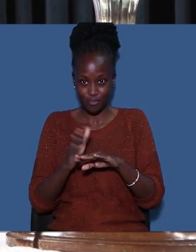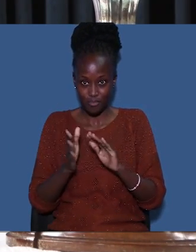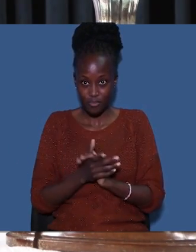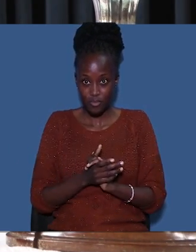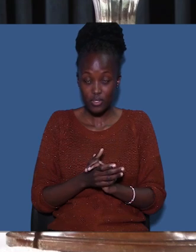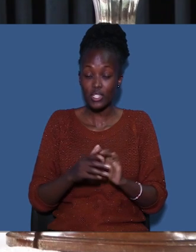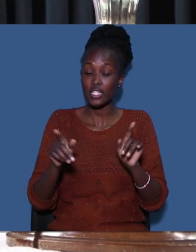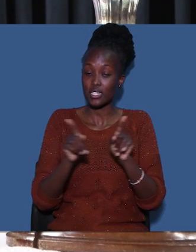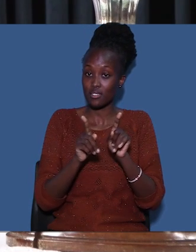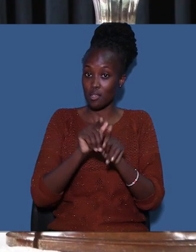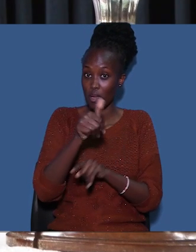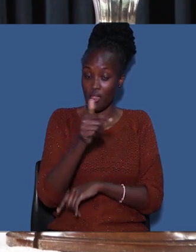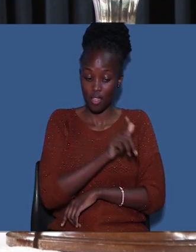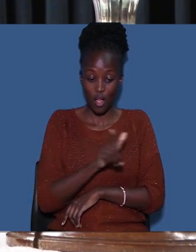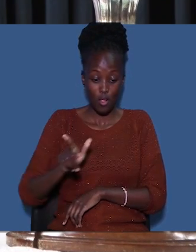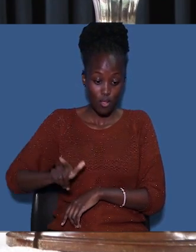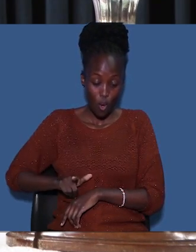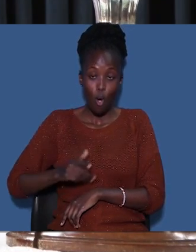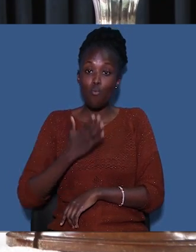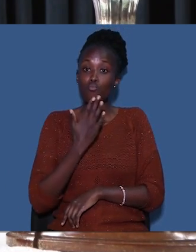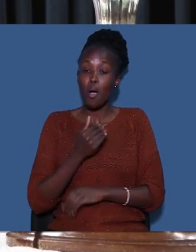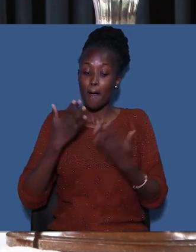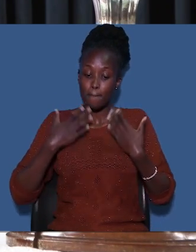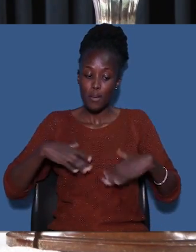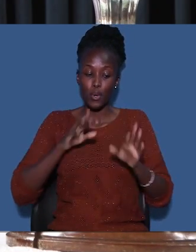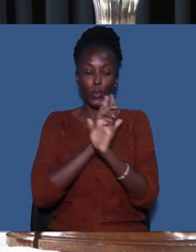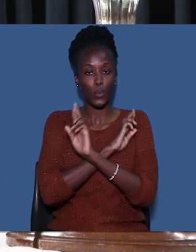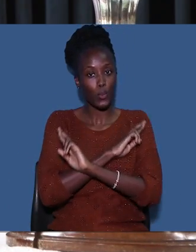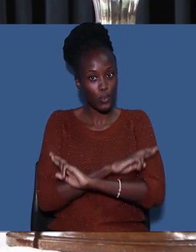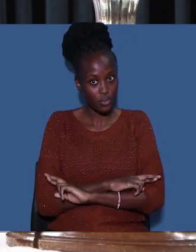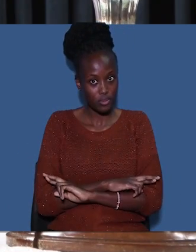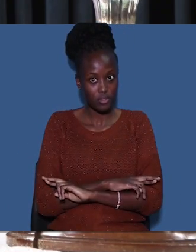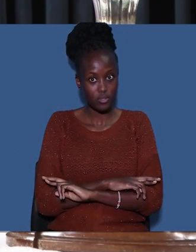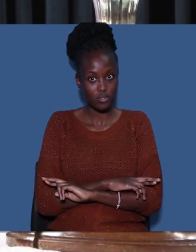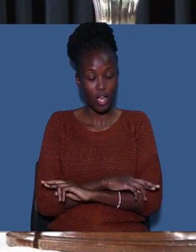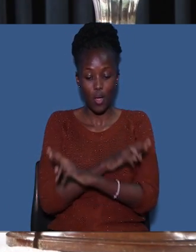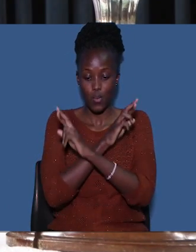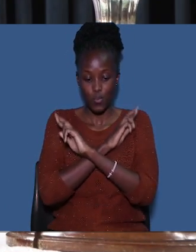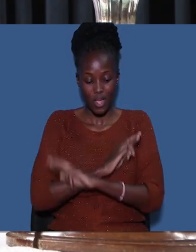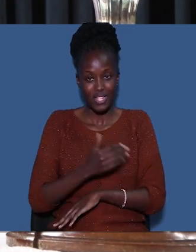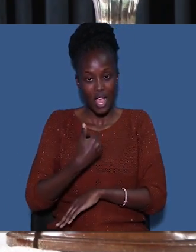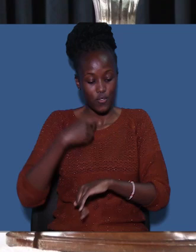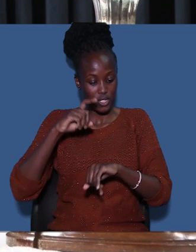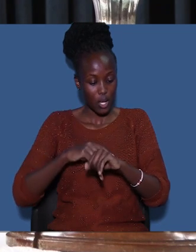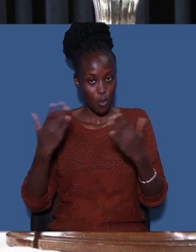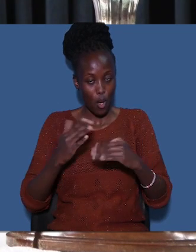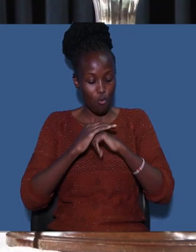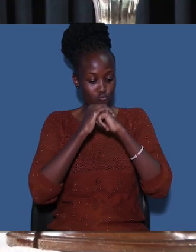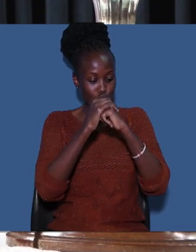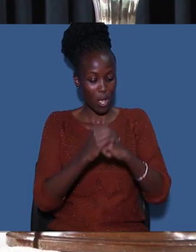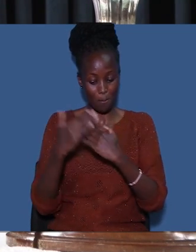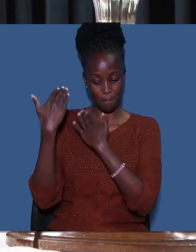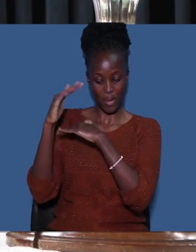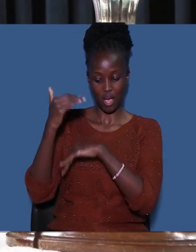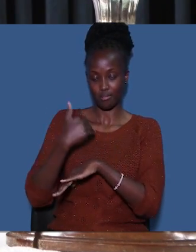did when he was creating the heavens and the earth, and for them to set some time apart to worship him without any